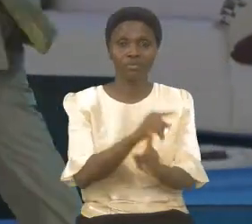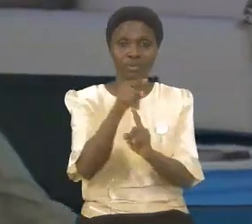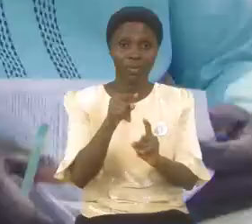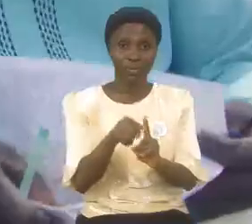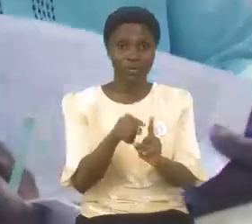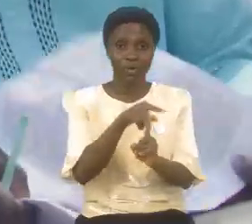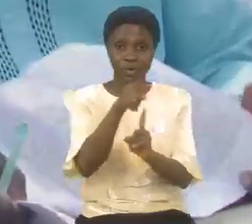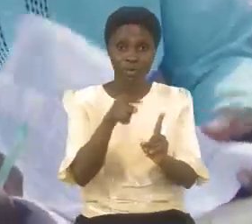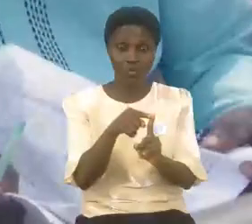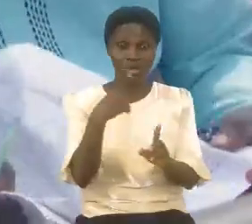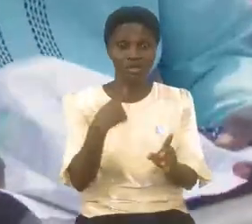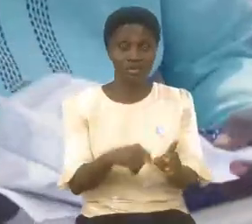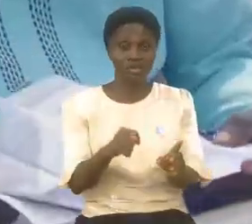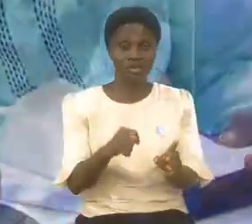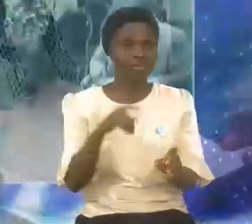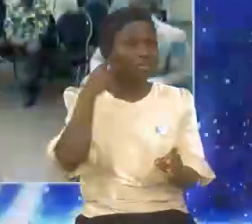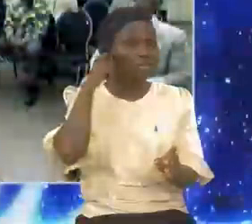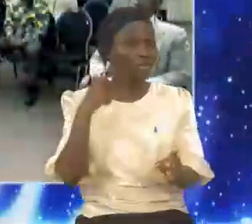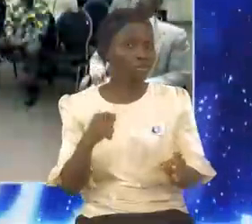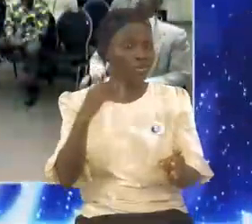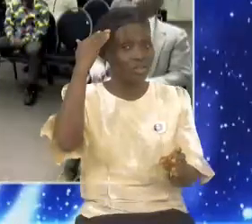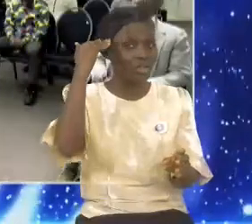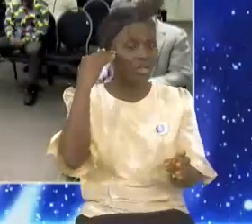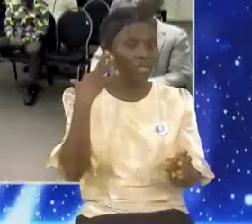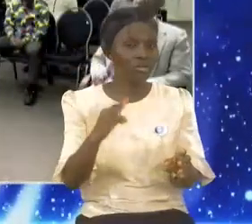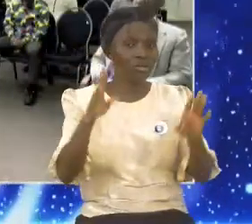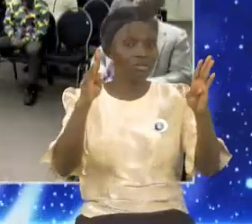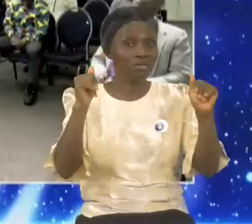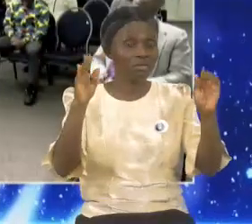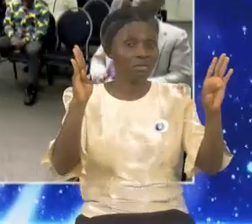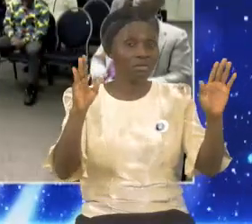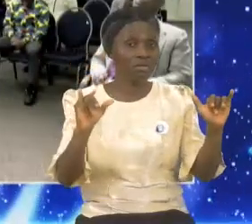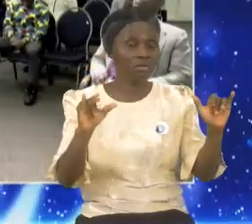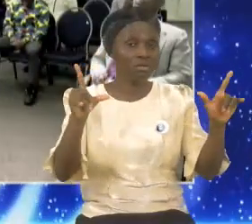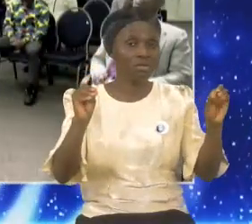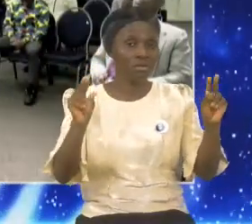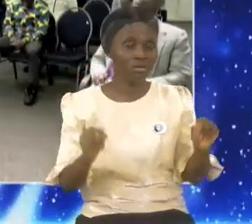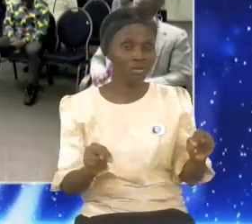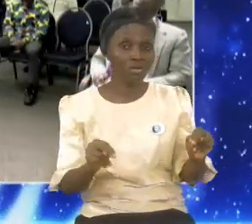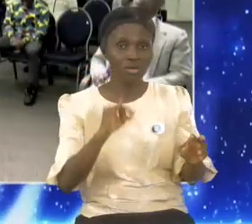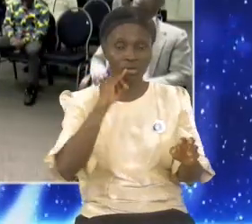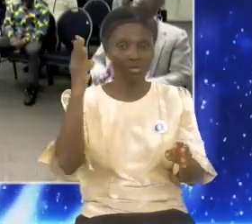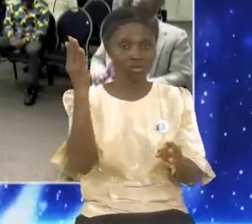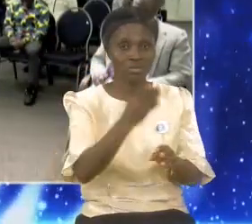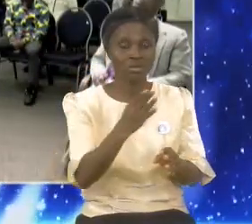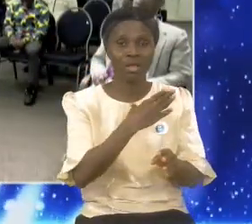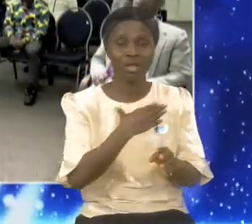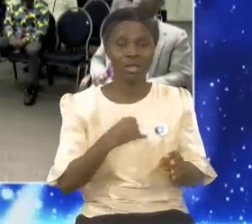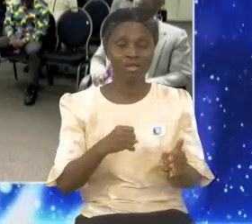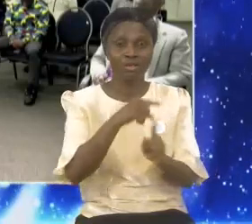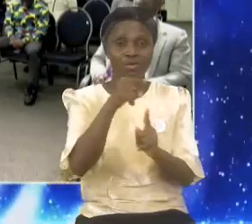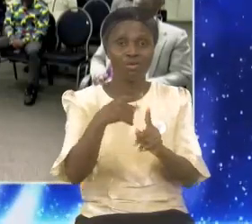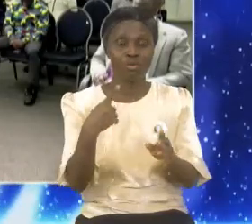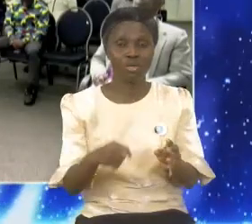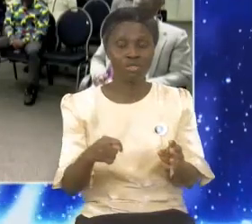the golden head of Babylon had run its course, and when the breasts and the arms of silver of